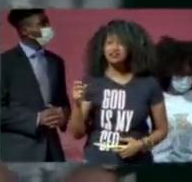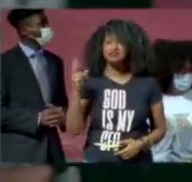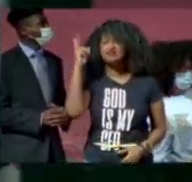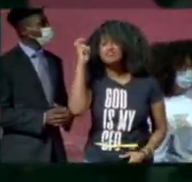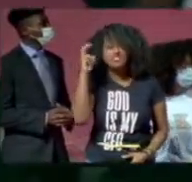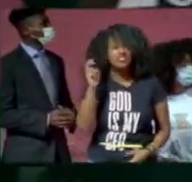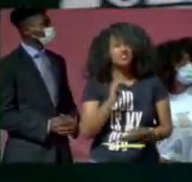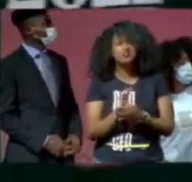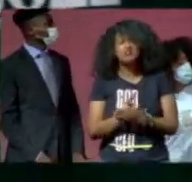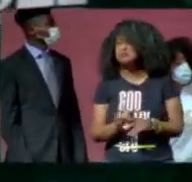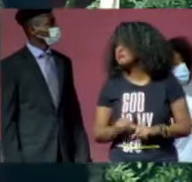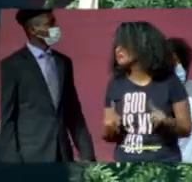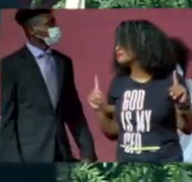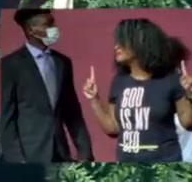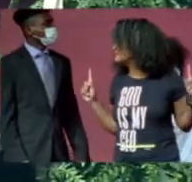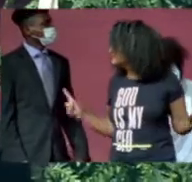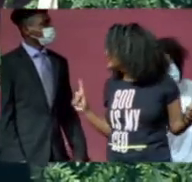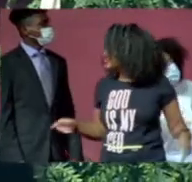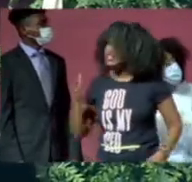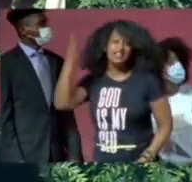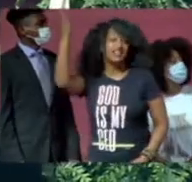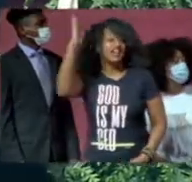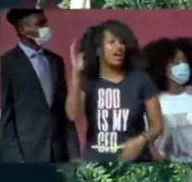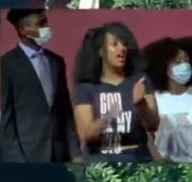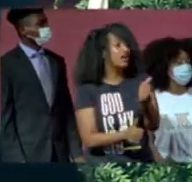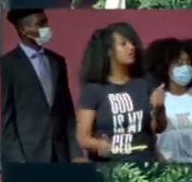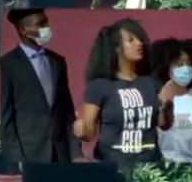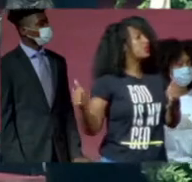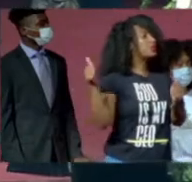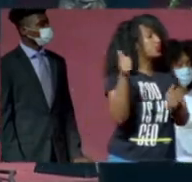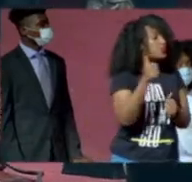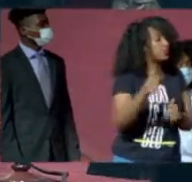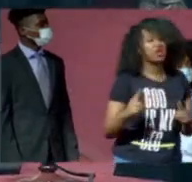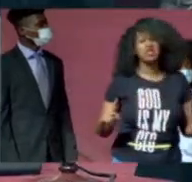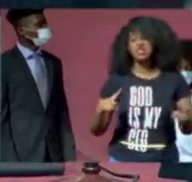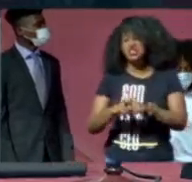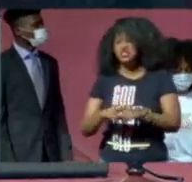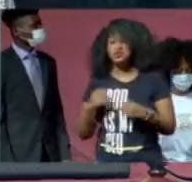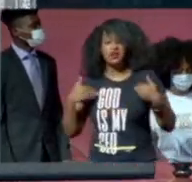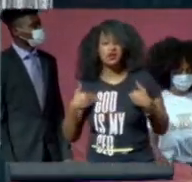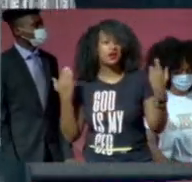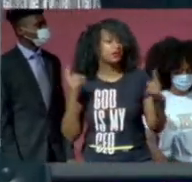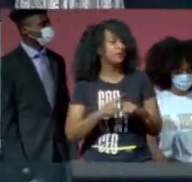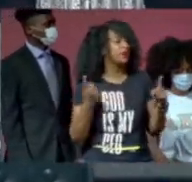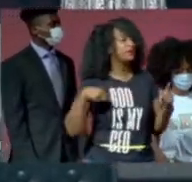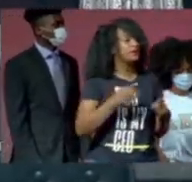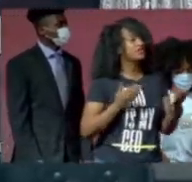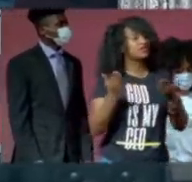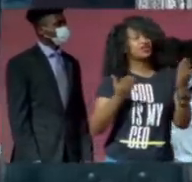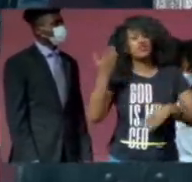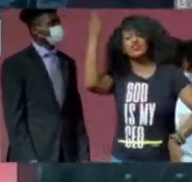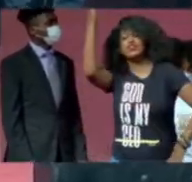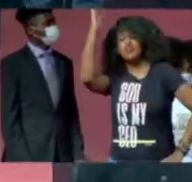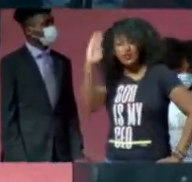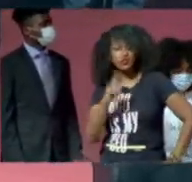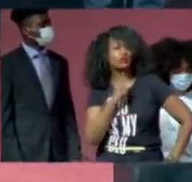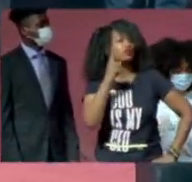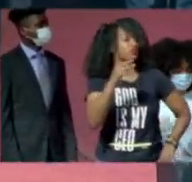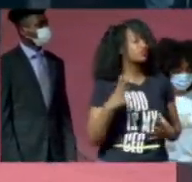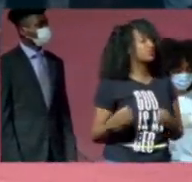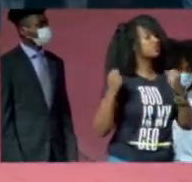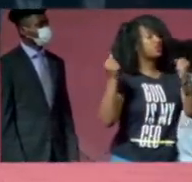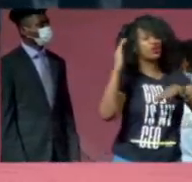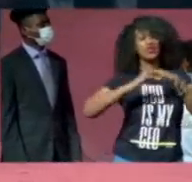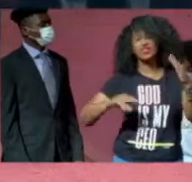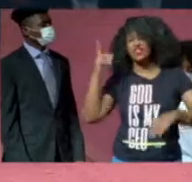busy trying to distract them, trying to make them quit, wanting to make them give up. But we serve a God who is realer and stronger than the